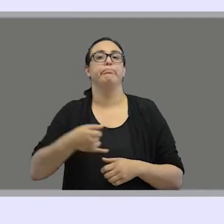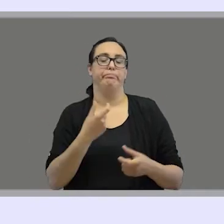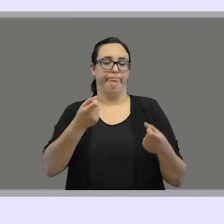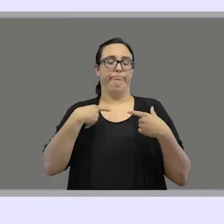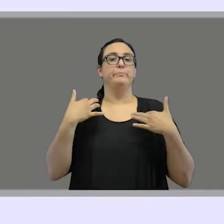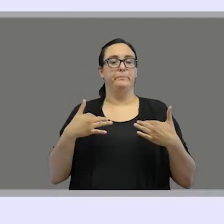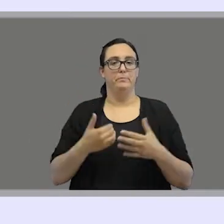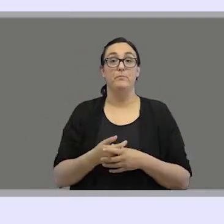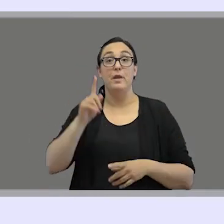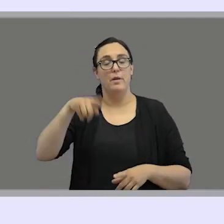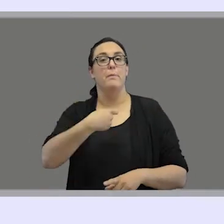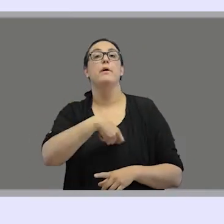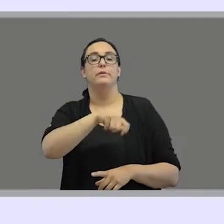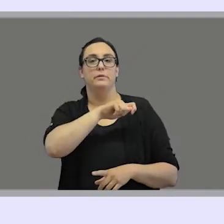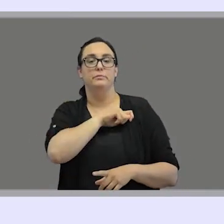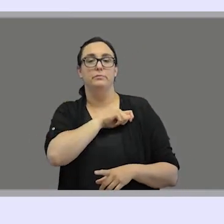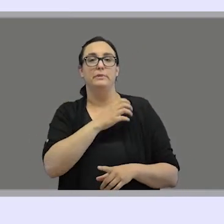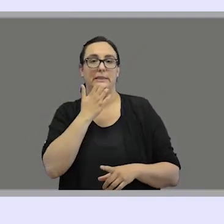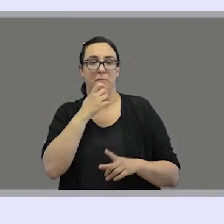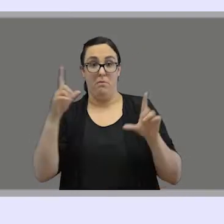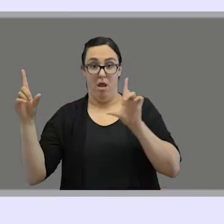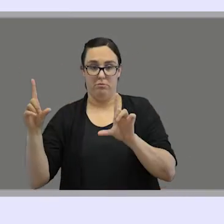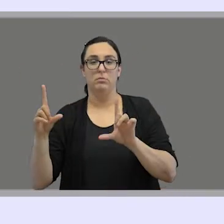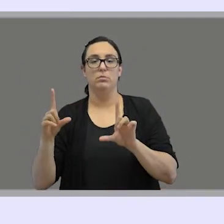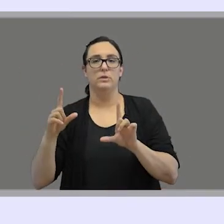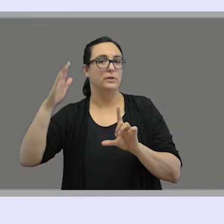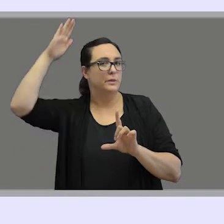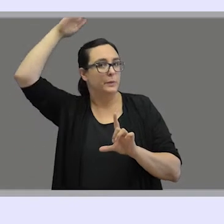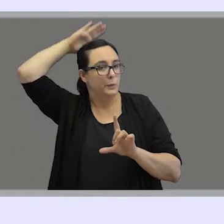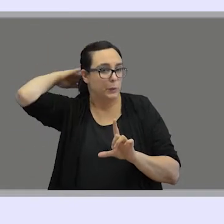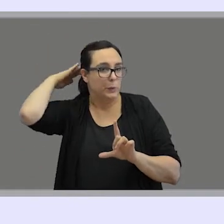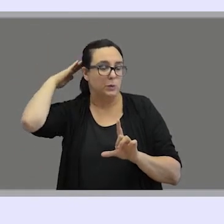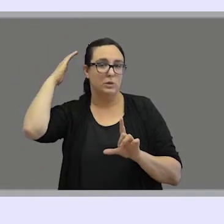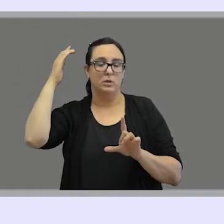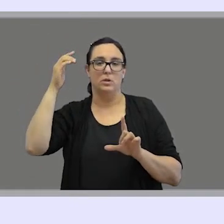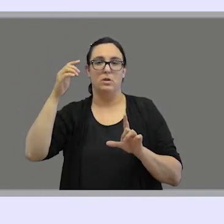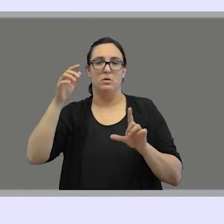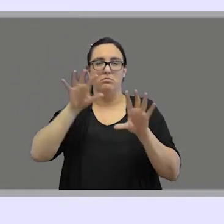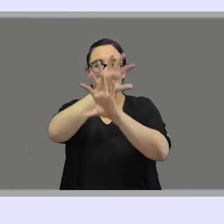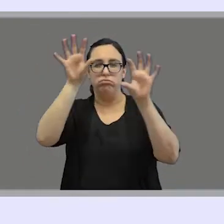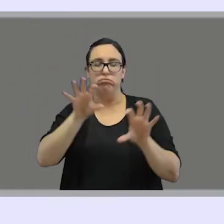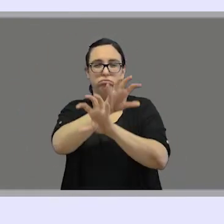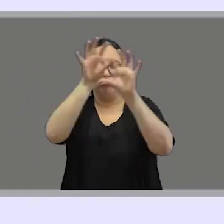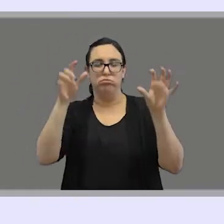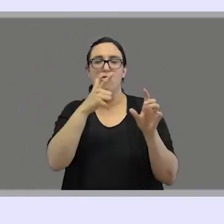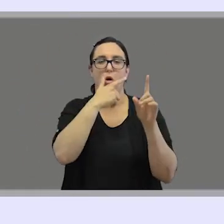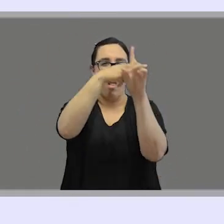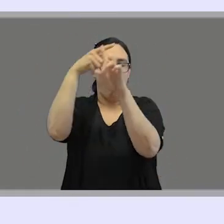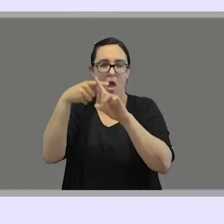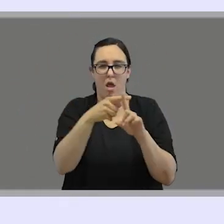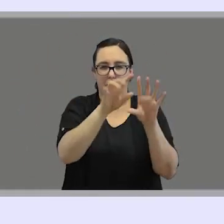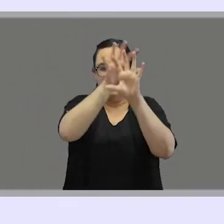be said about the Spanish example, where the background color, which is patterned and